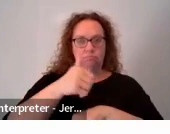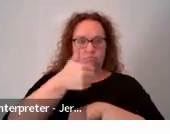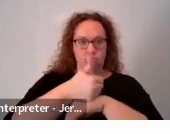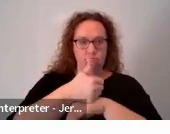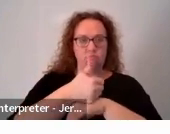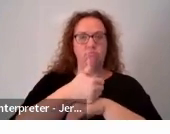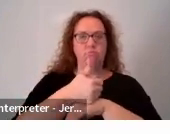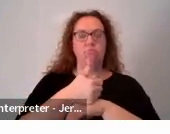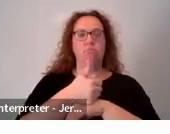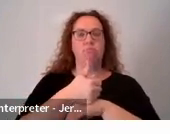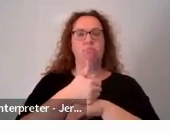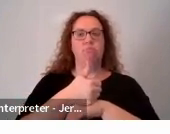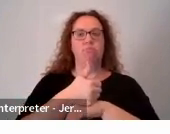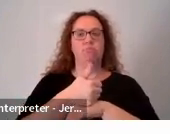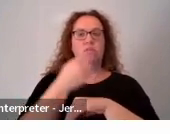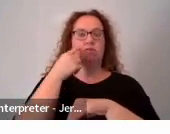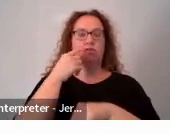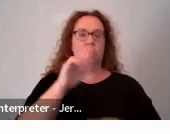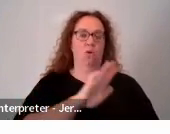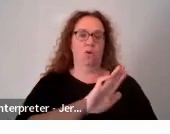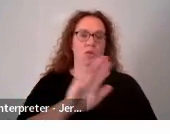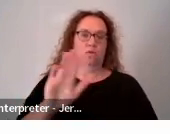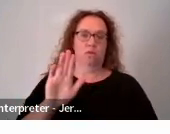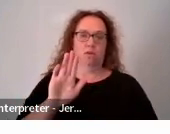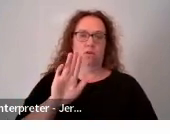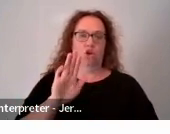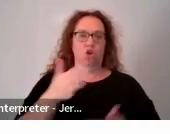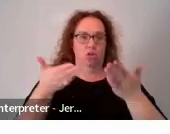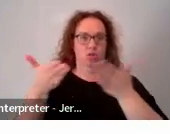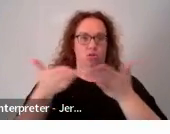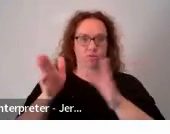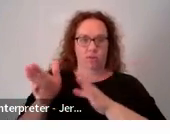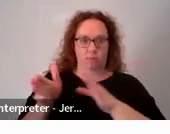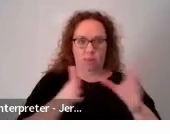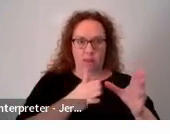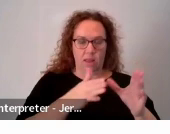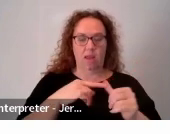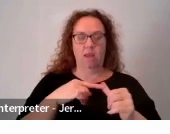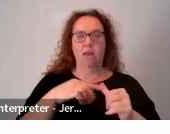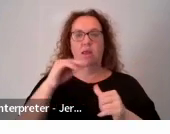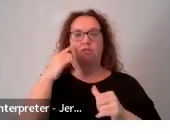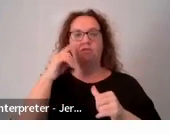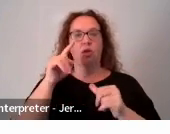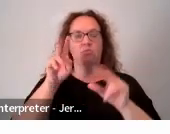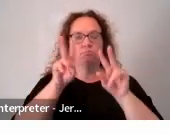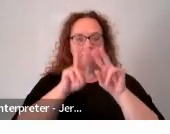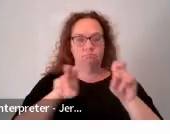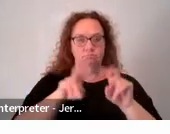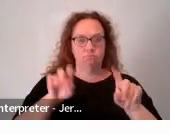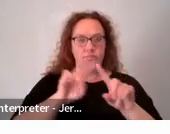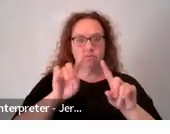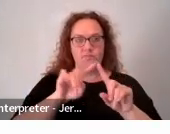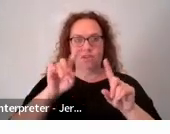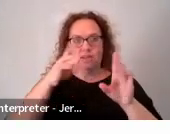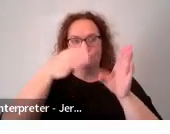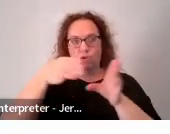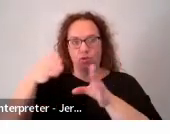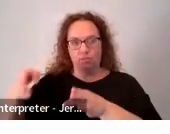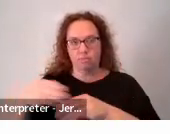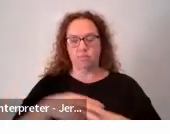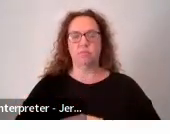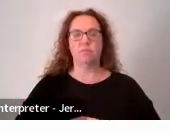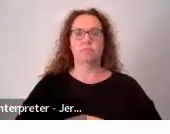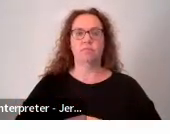for those service plans and for assessing entities. As far